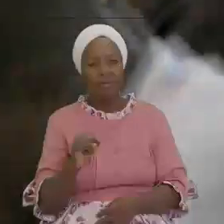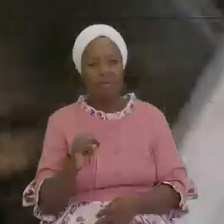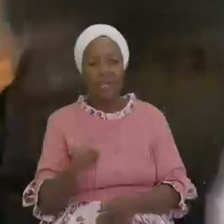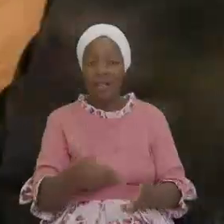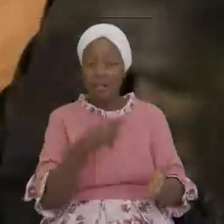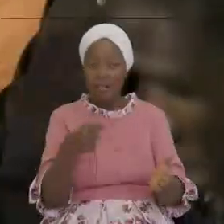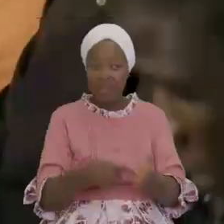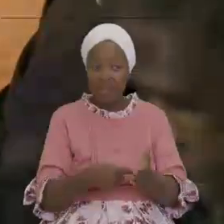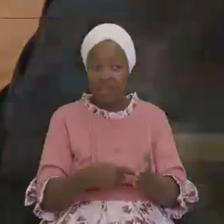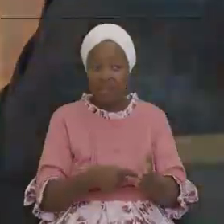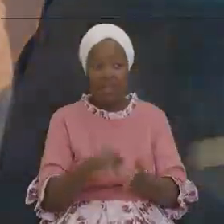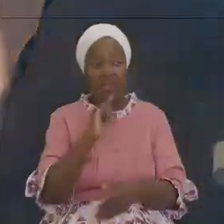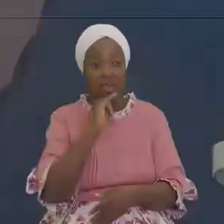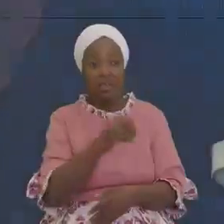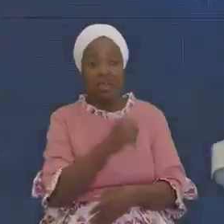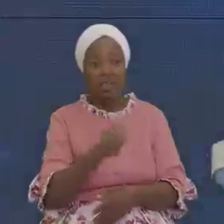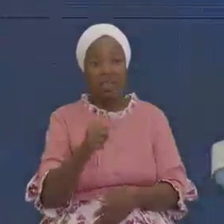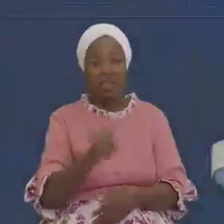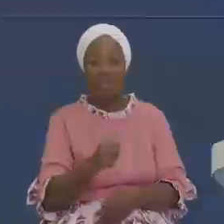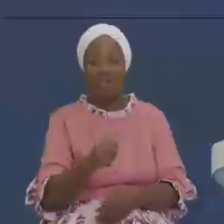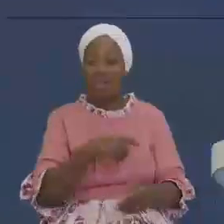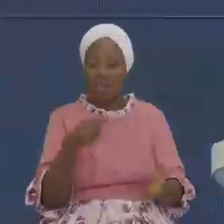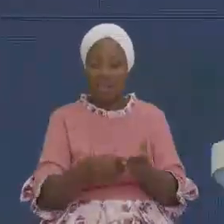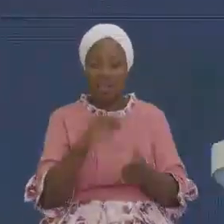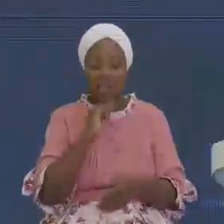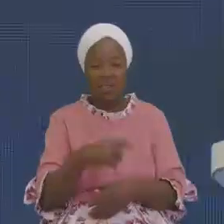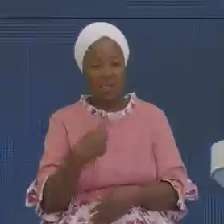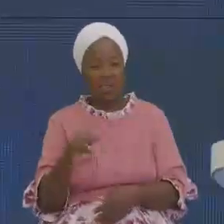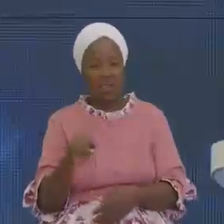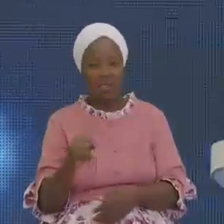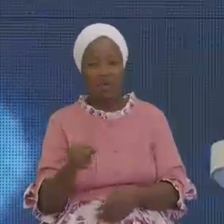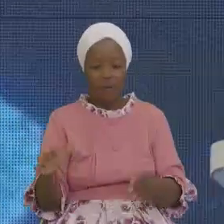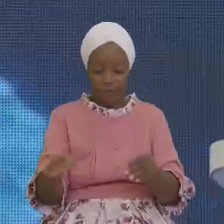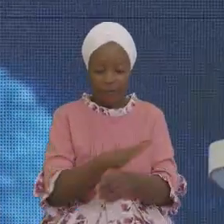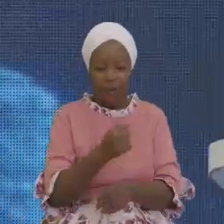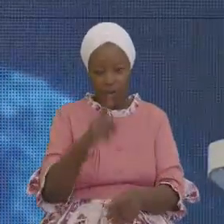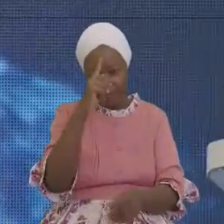This is a saying full of faith.